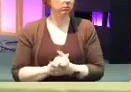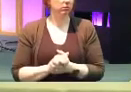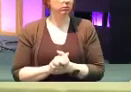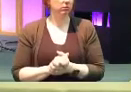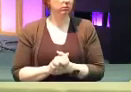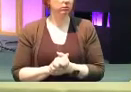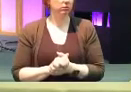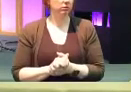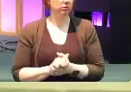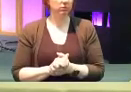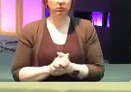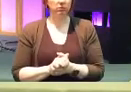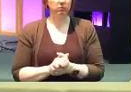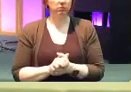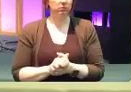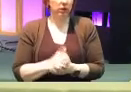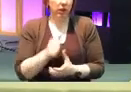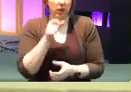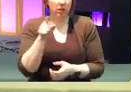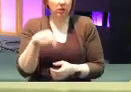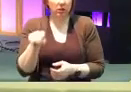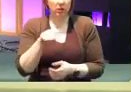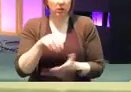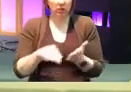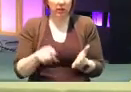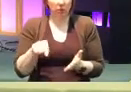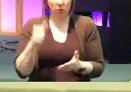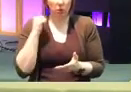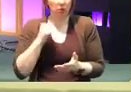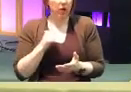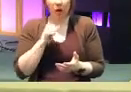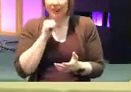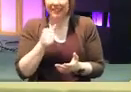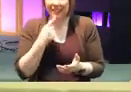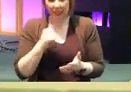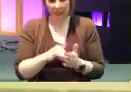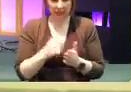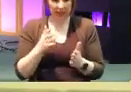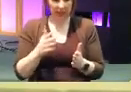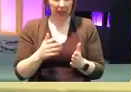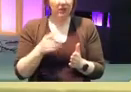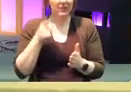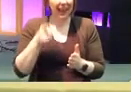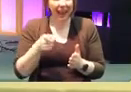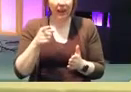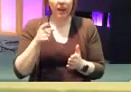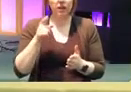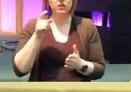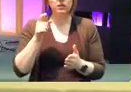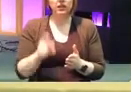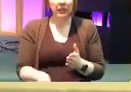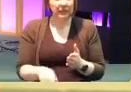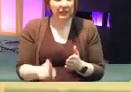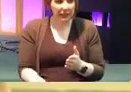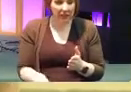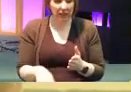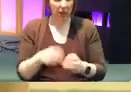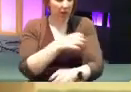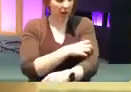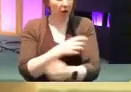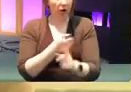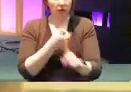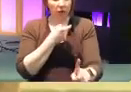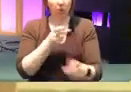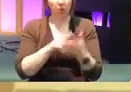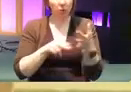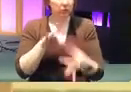power. They won't. And I'm not saying that it's fatalistic. I'm saying they are needy. A divine empowerment